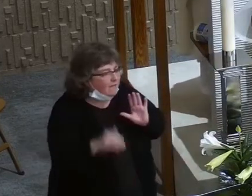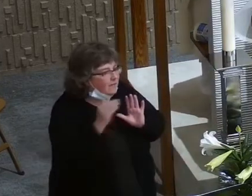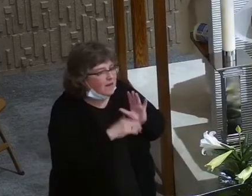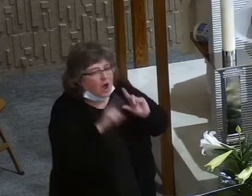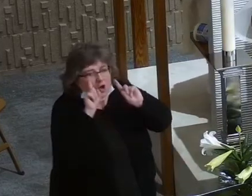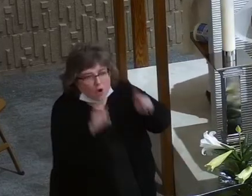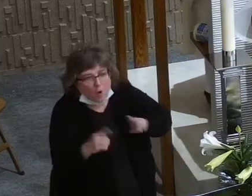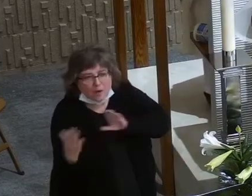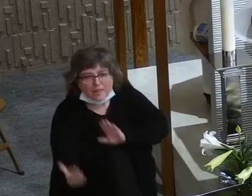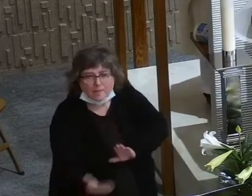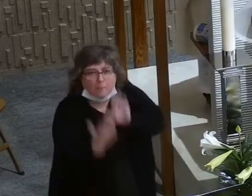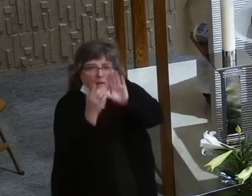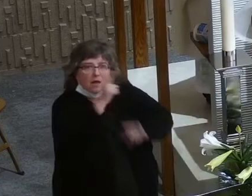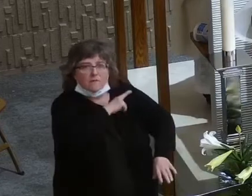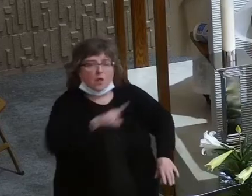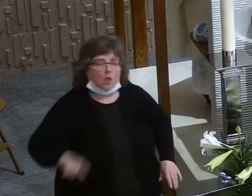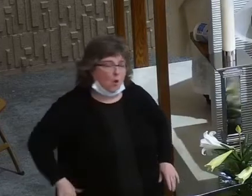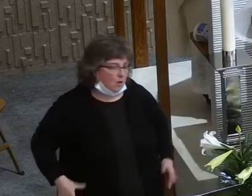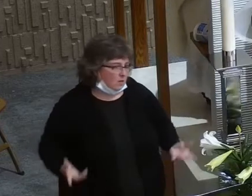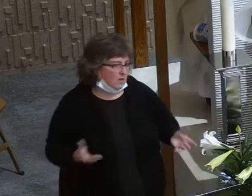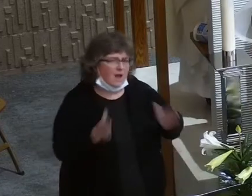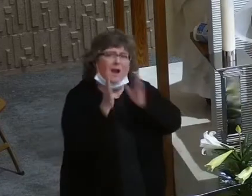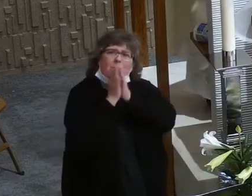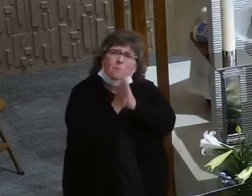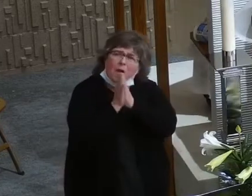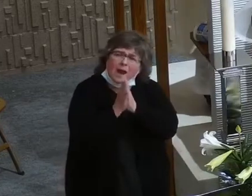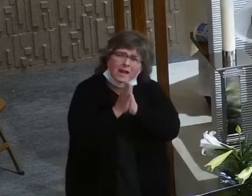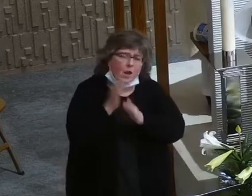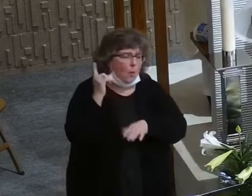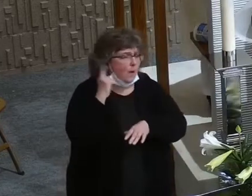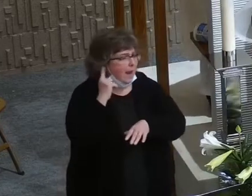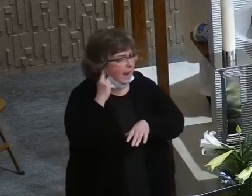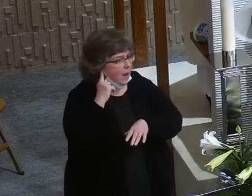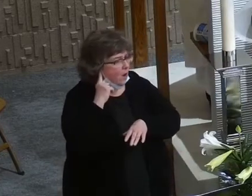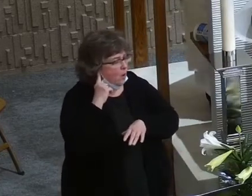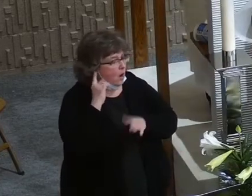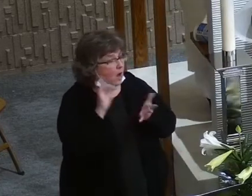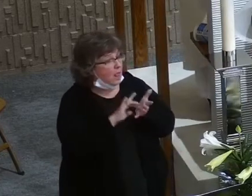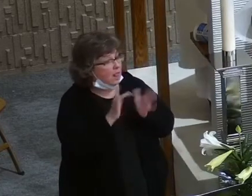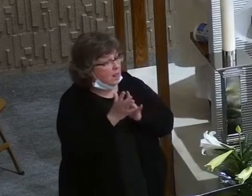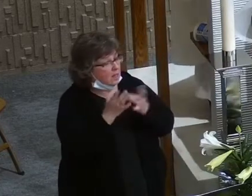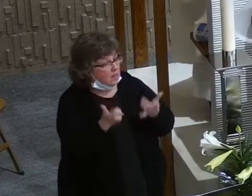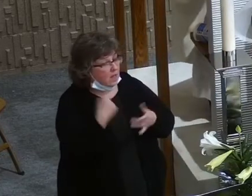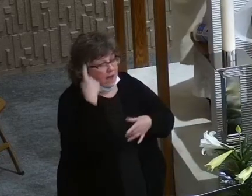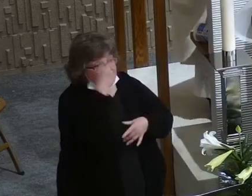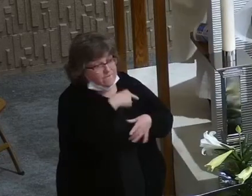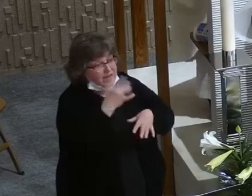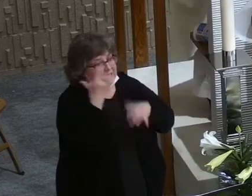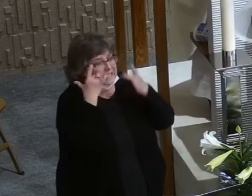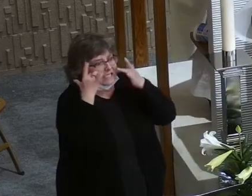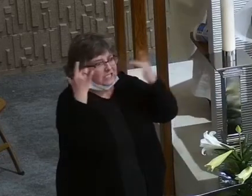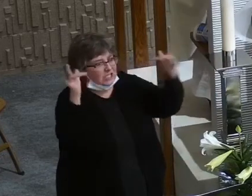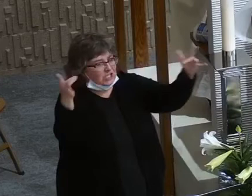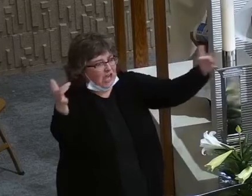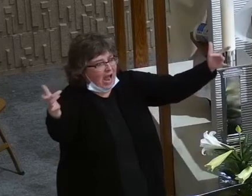go to be in the presence of the Lord to pray. And we would hear in the scripture that his face would